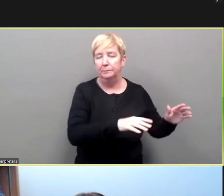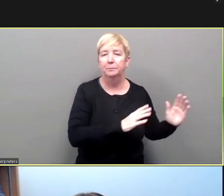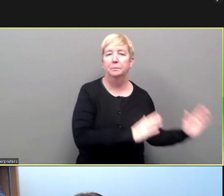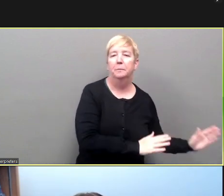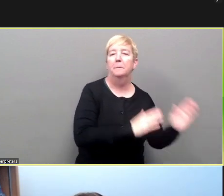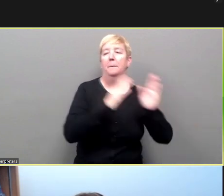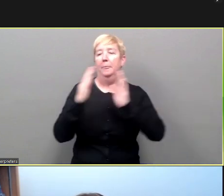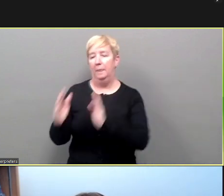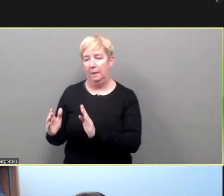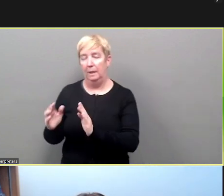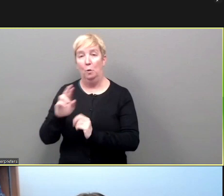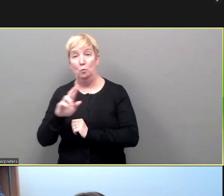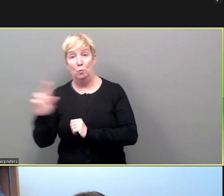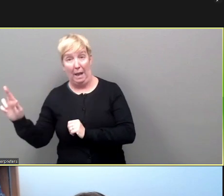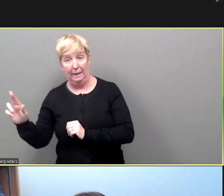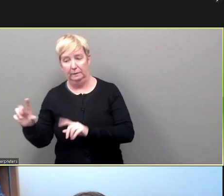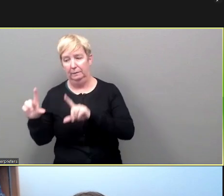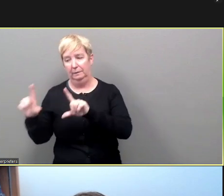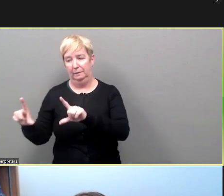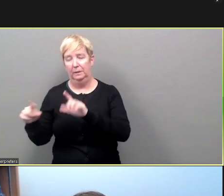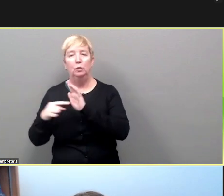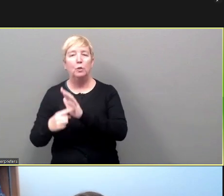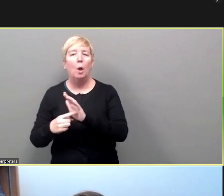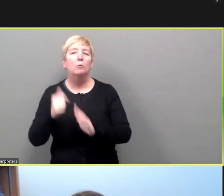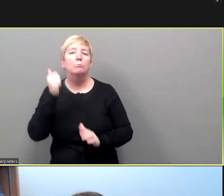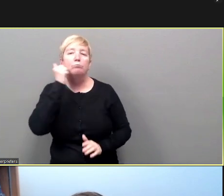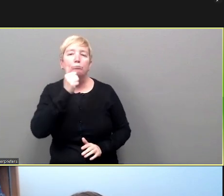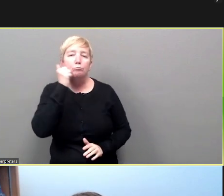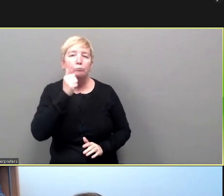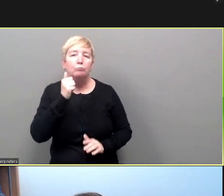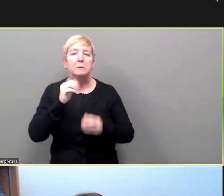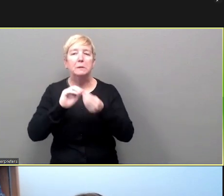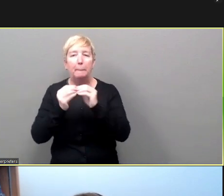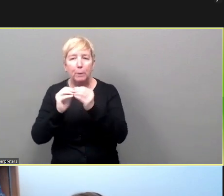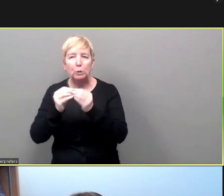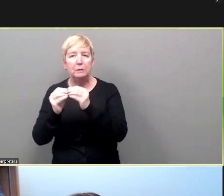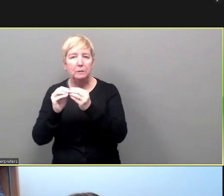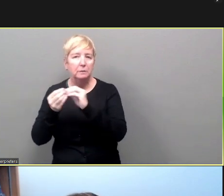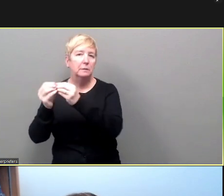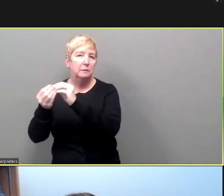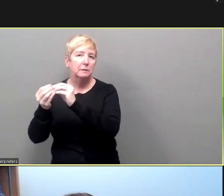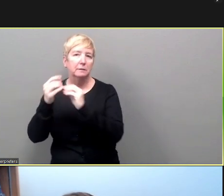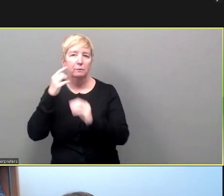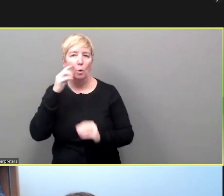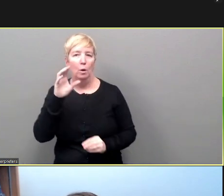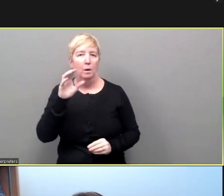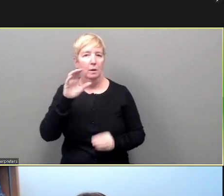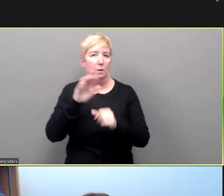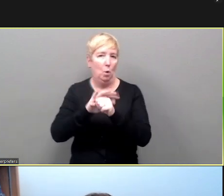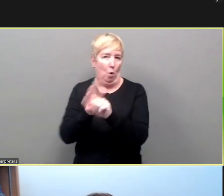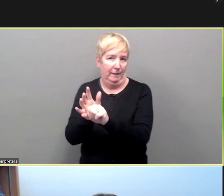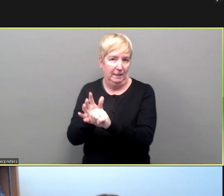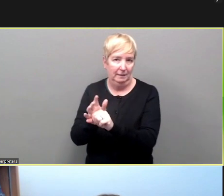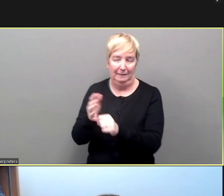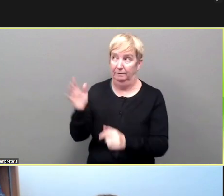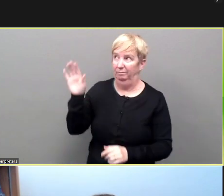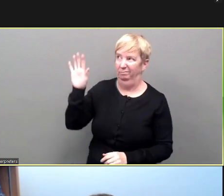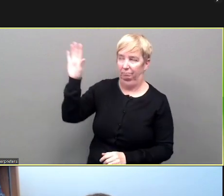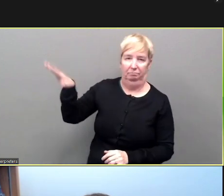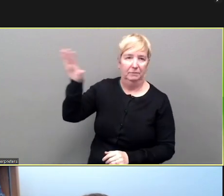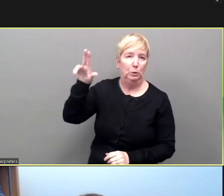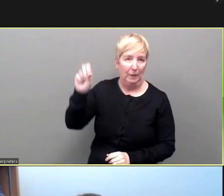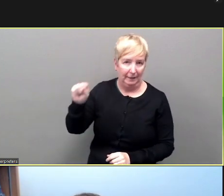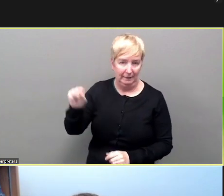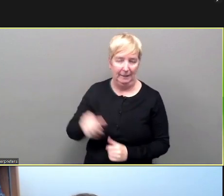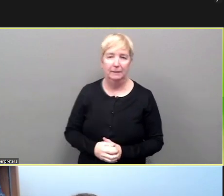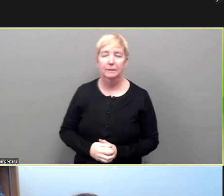of the slide shows the daily trend in the number of COVID-19 cases, and that's depicted by that red